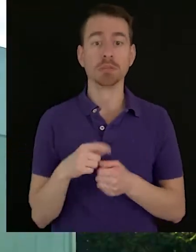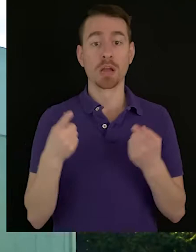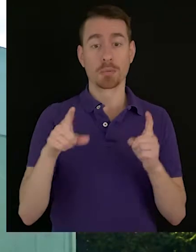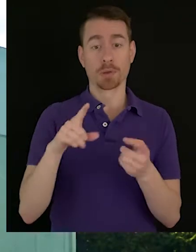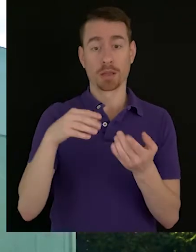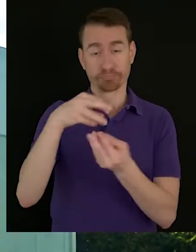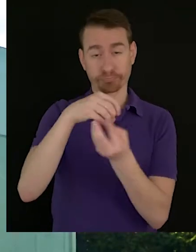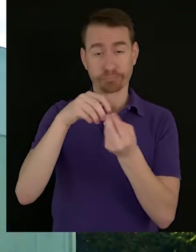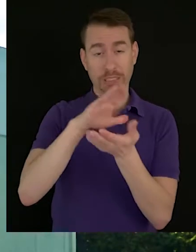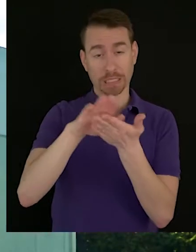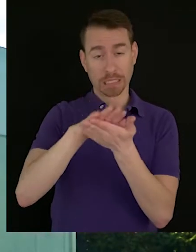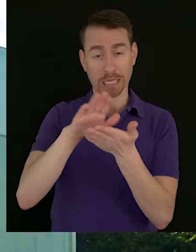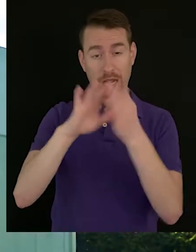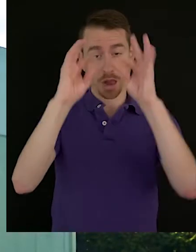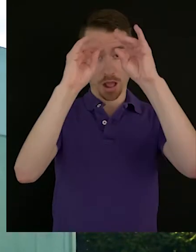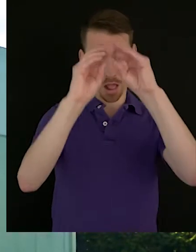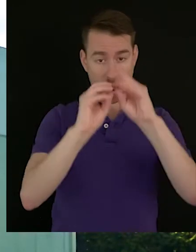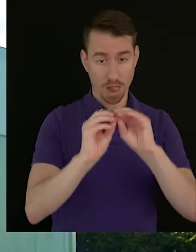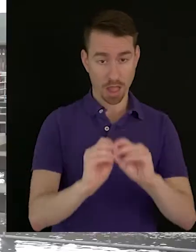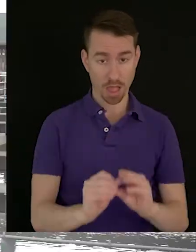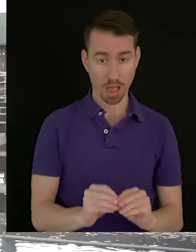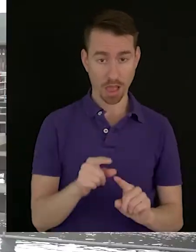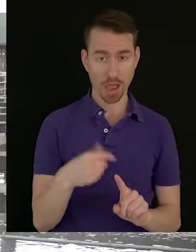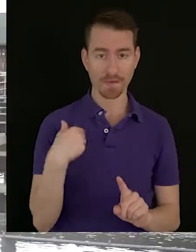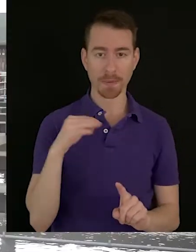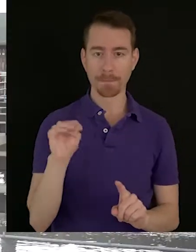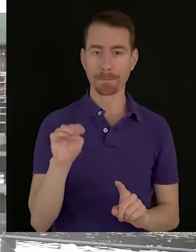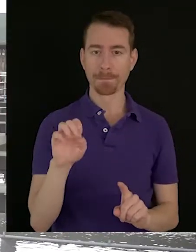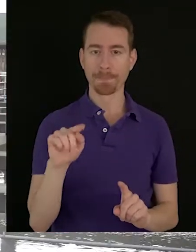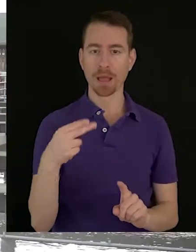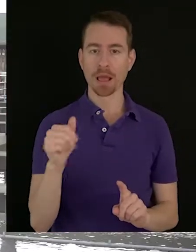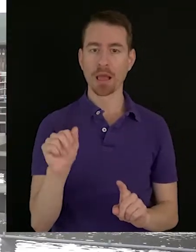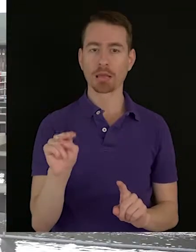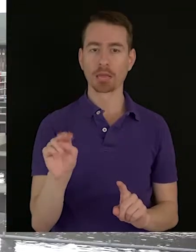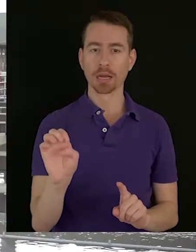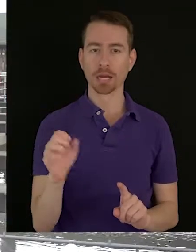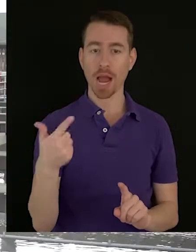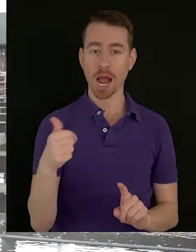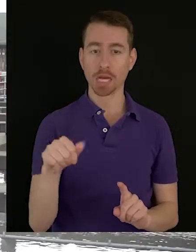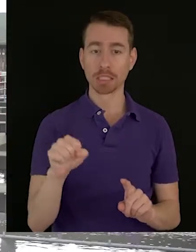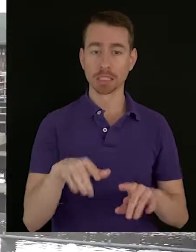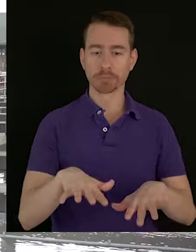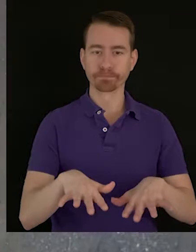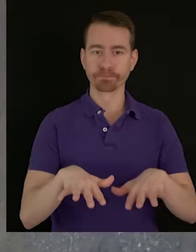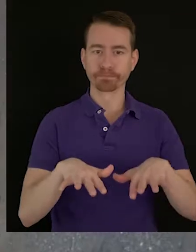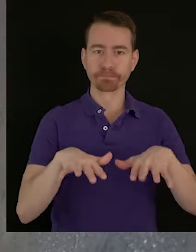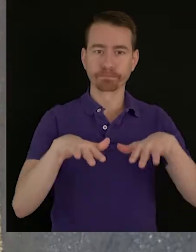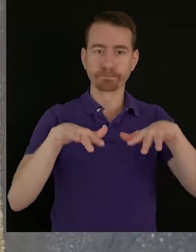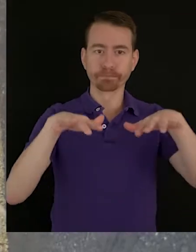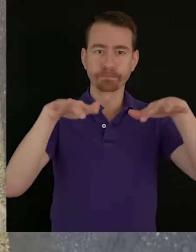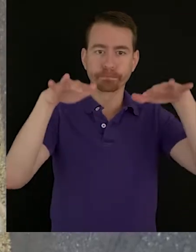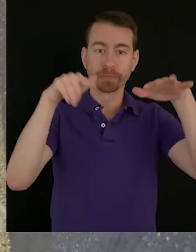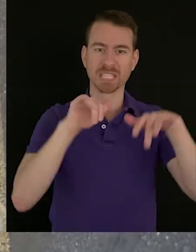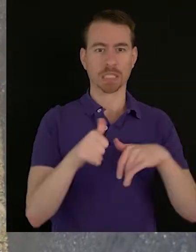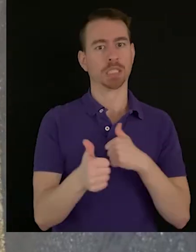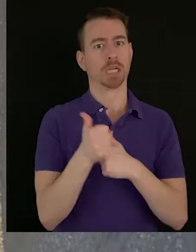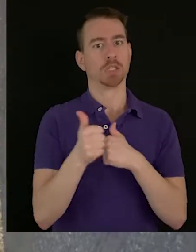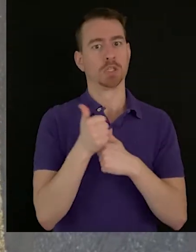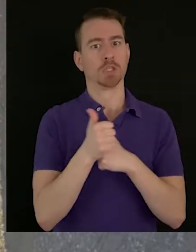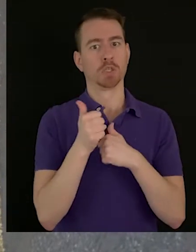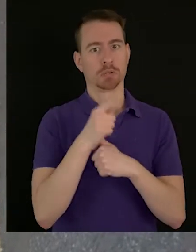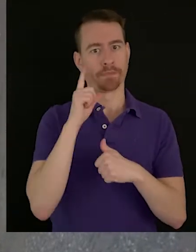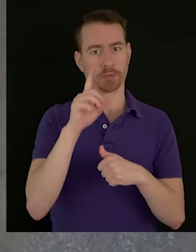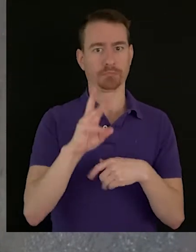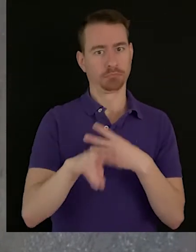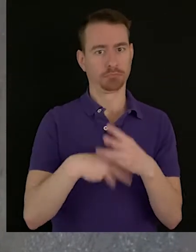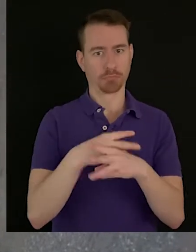treatment process when the organic material, the poop and food, from primary treatment is separated from the water in those large settling tanks.